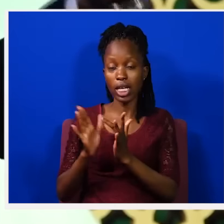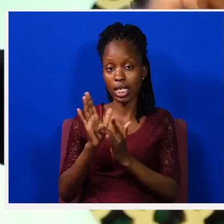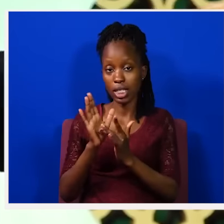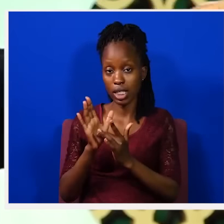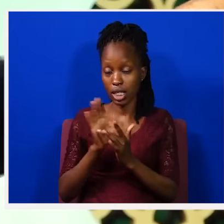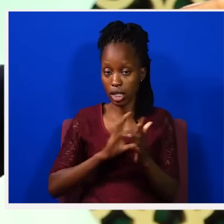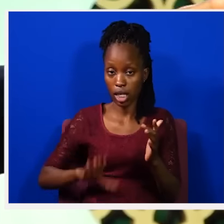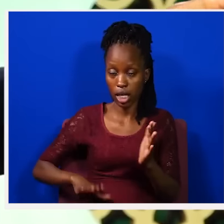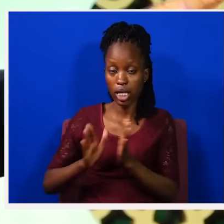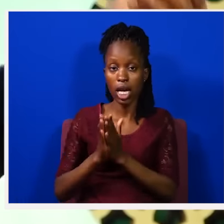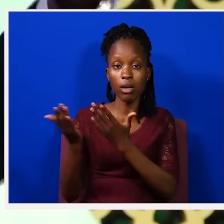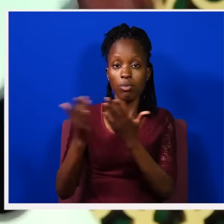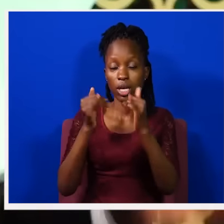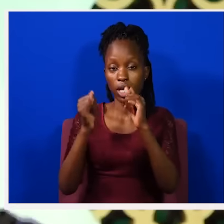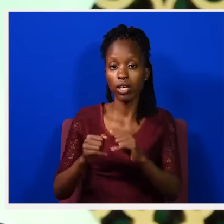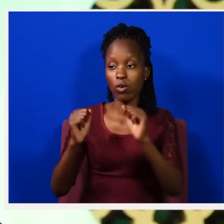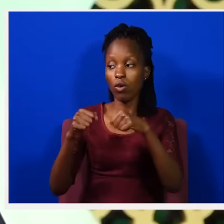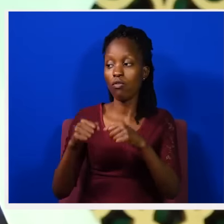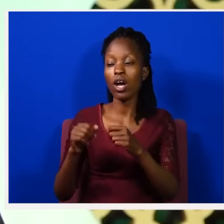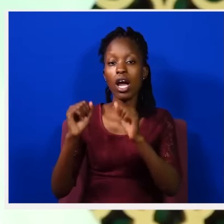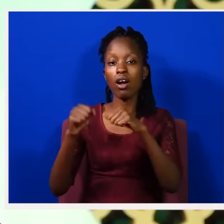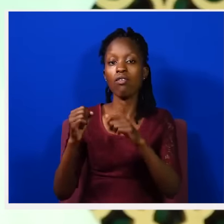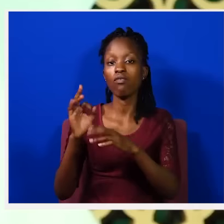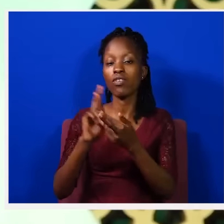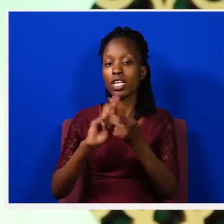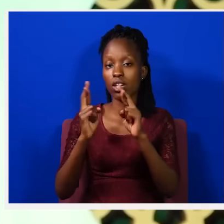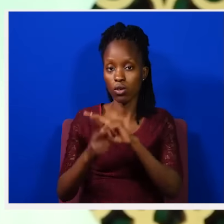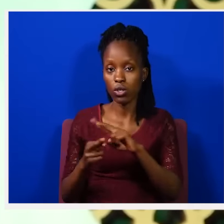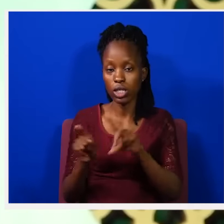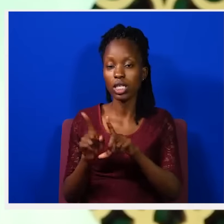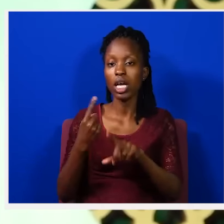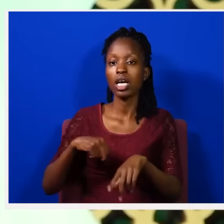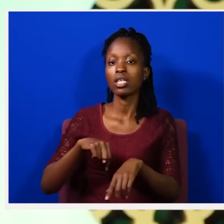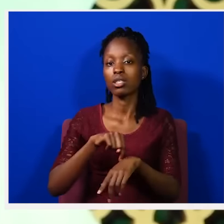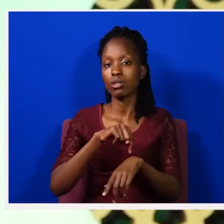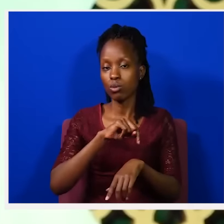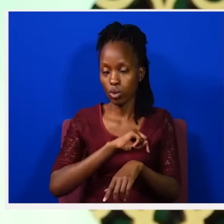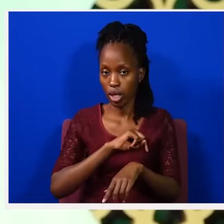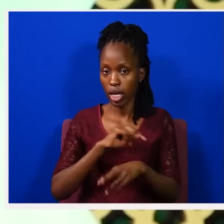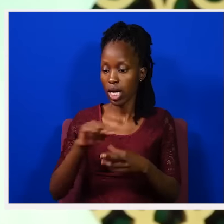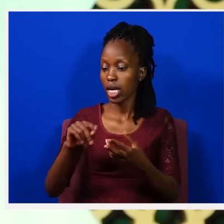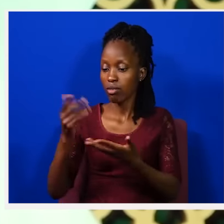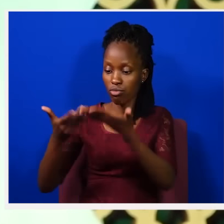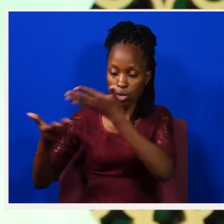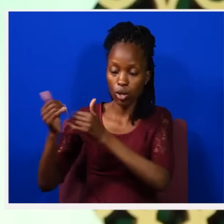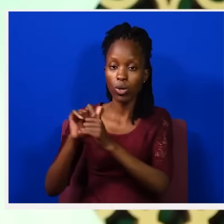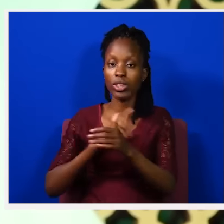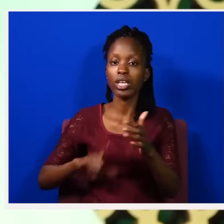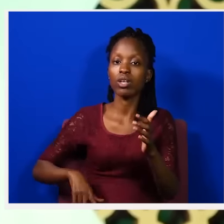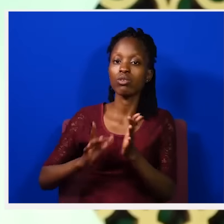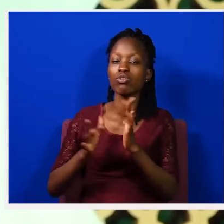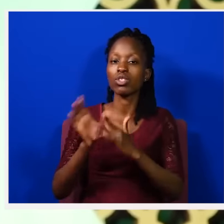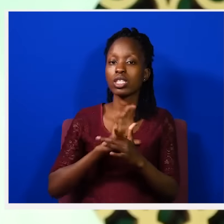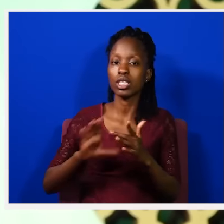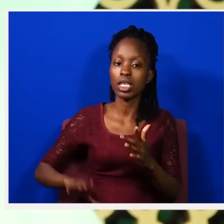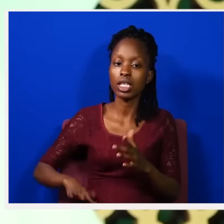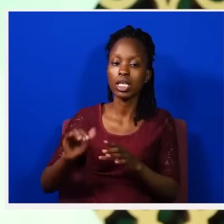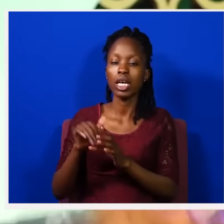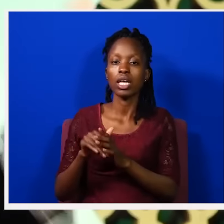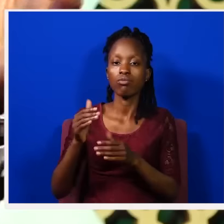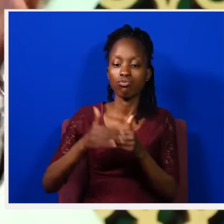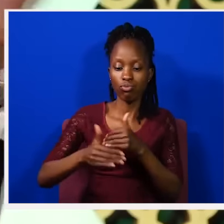out a new covenant, a covenant of relationship, as we walk and as we relate to the Lord Jesus Christ in the